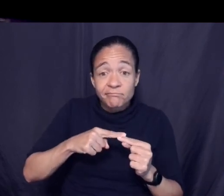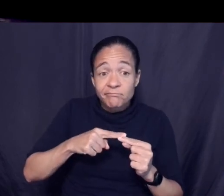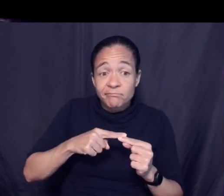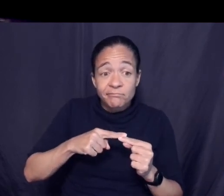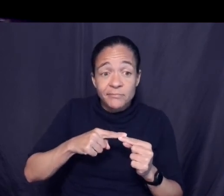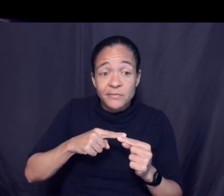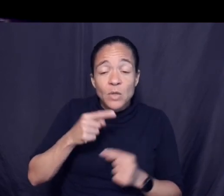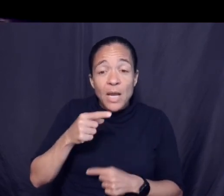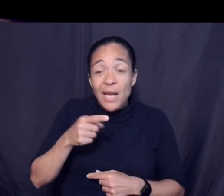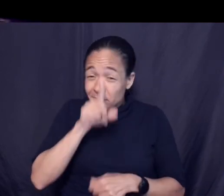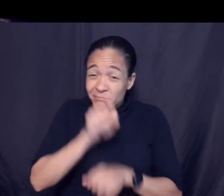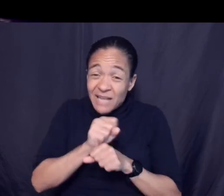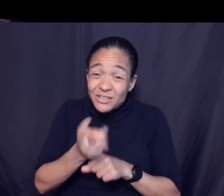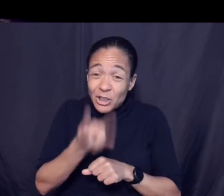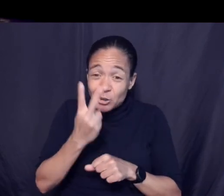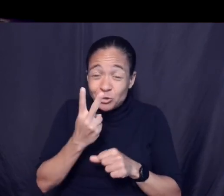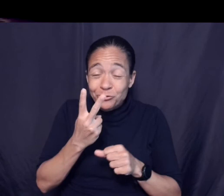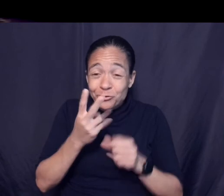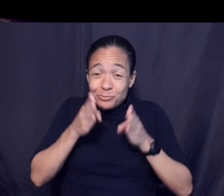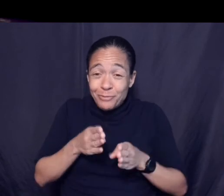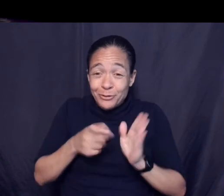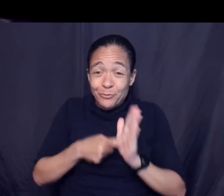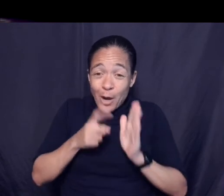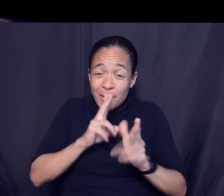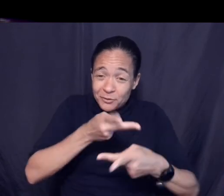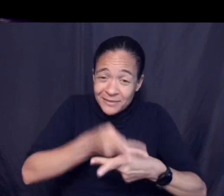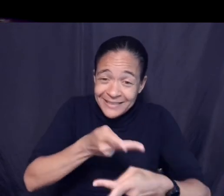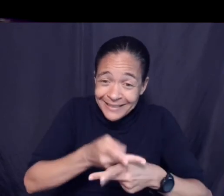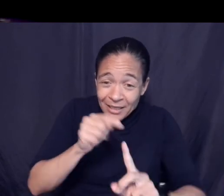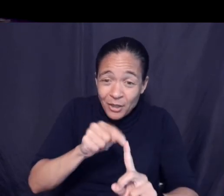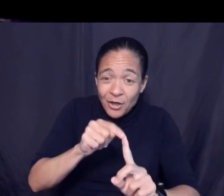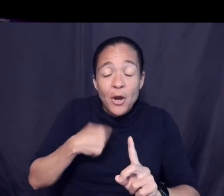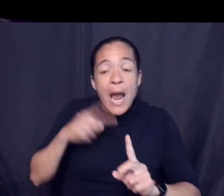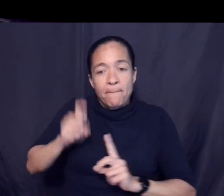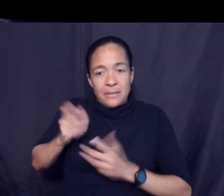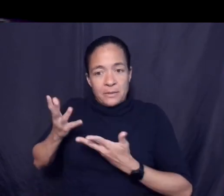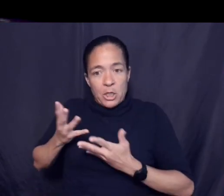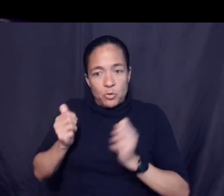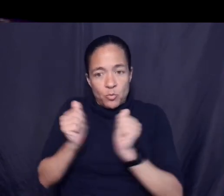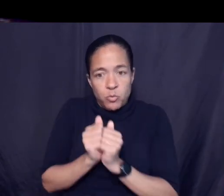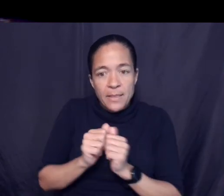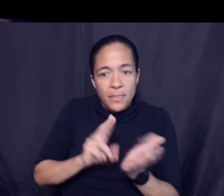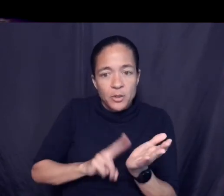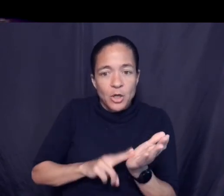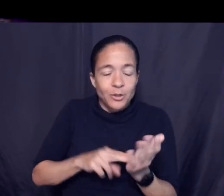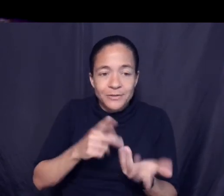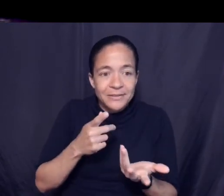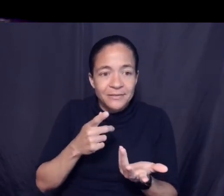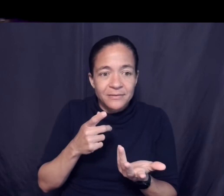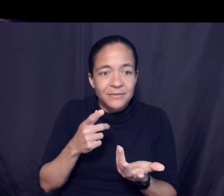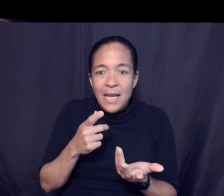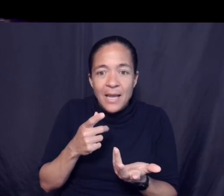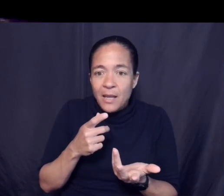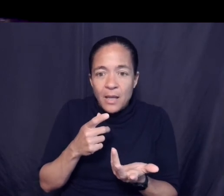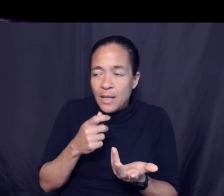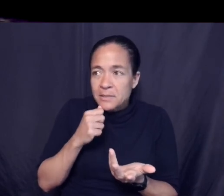clock. She was a 2-person job. I had to be here along with the nurse. It wasn't something where you can have